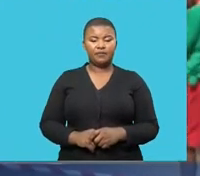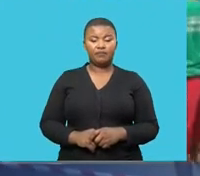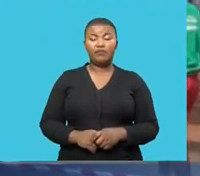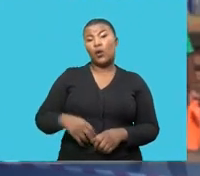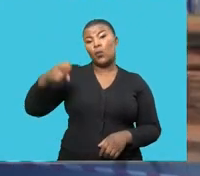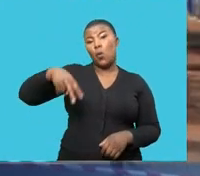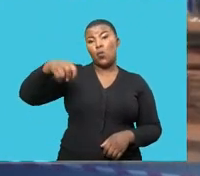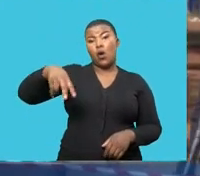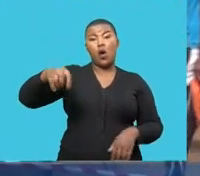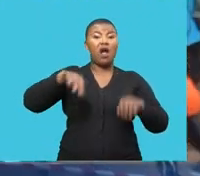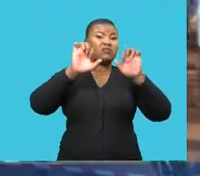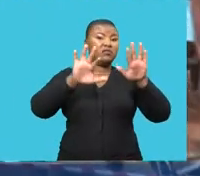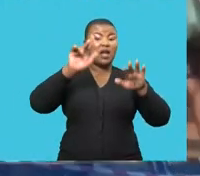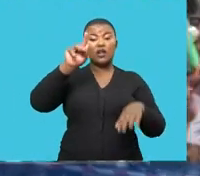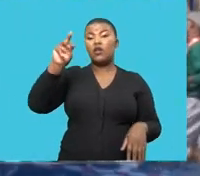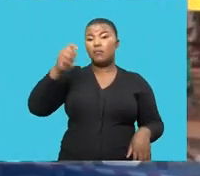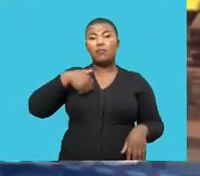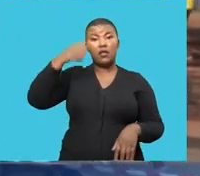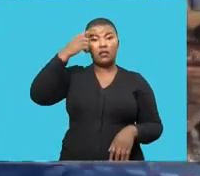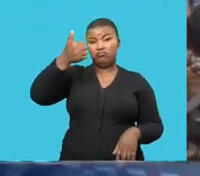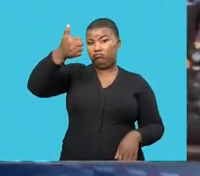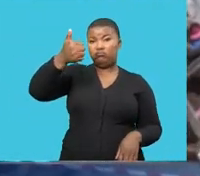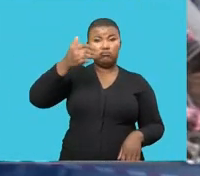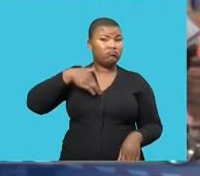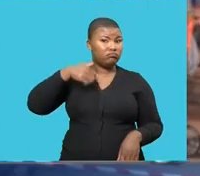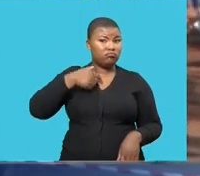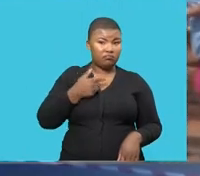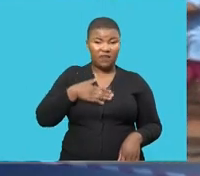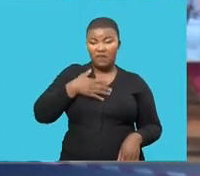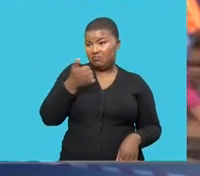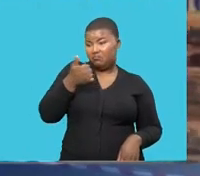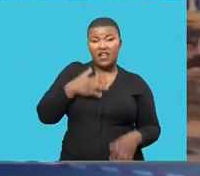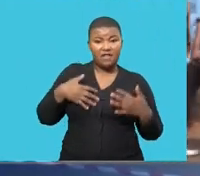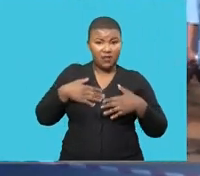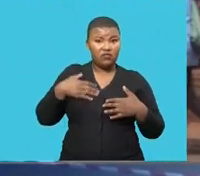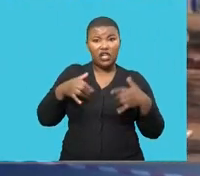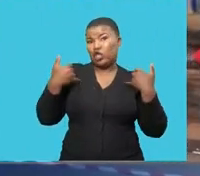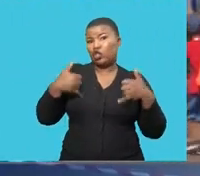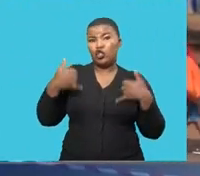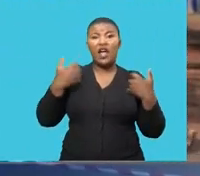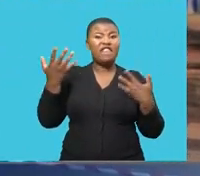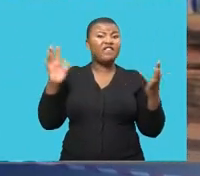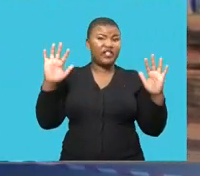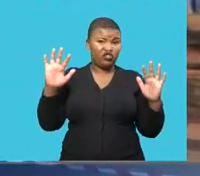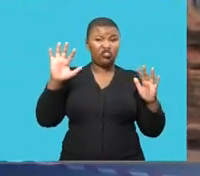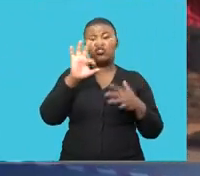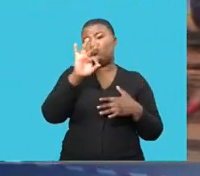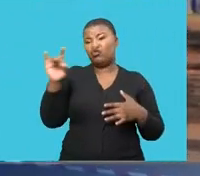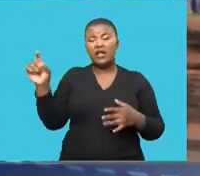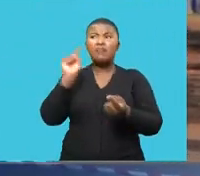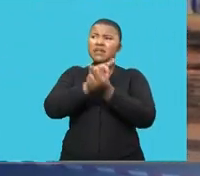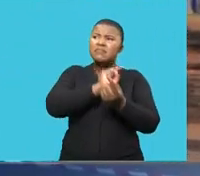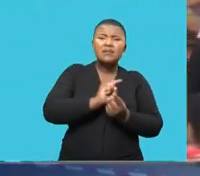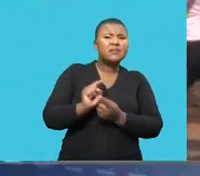kilometers, I think it was very much health beneficial on my side, and I enjoyed it very much, and I tend to meet very many people around